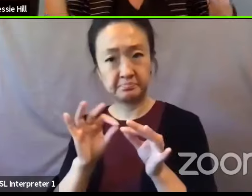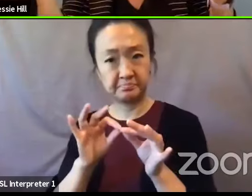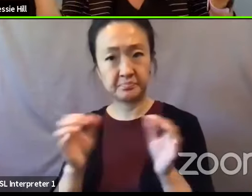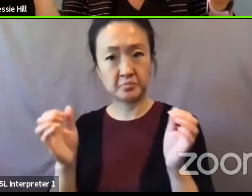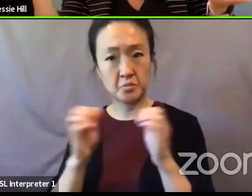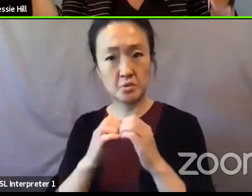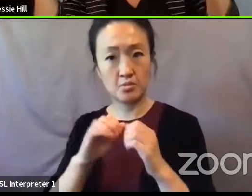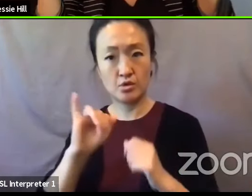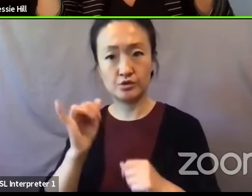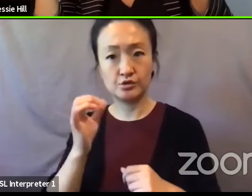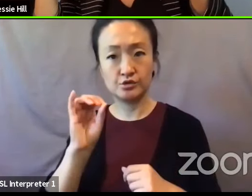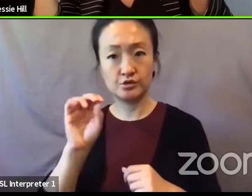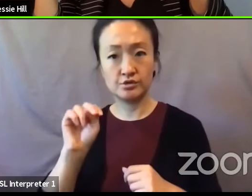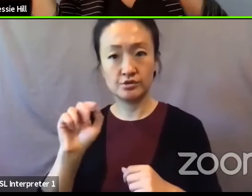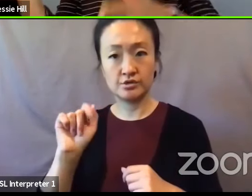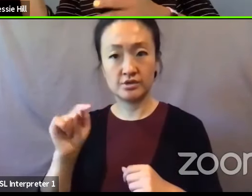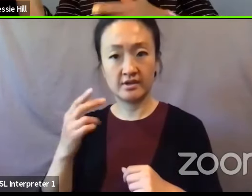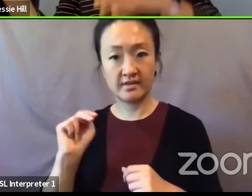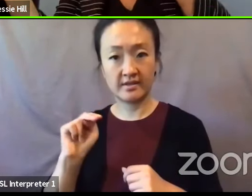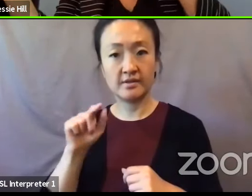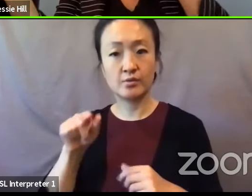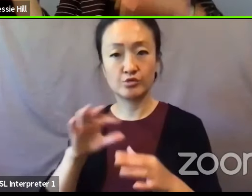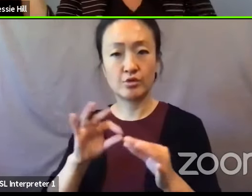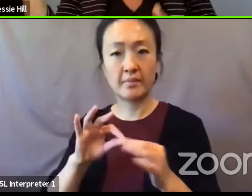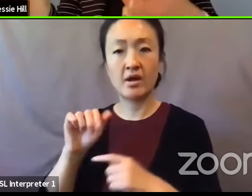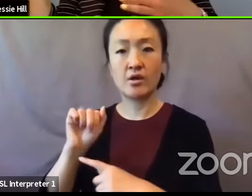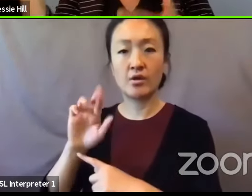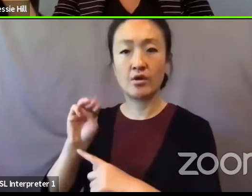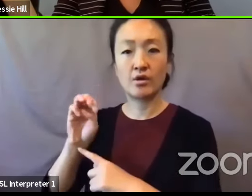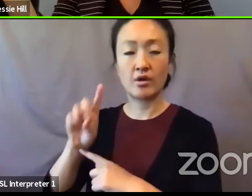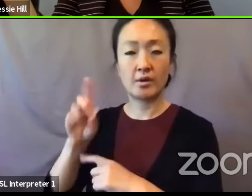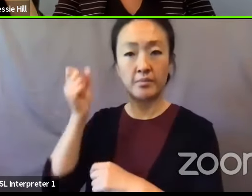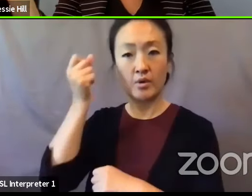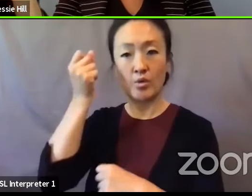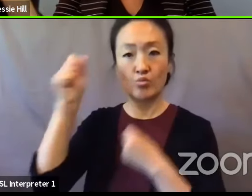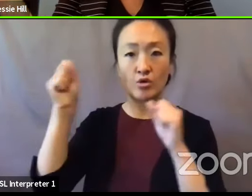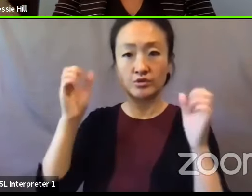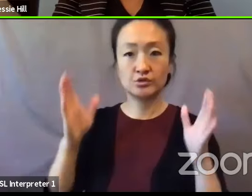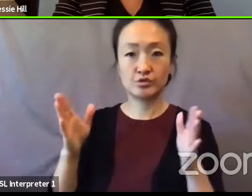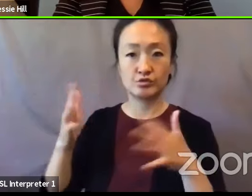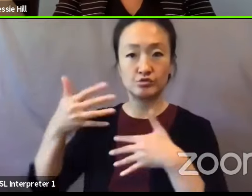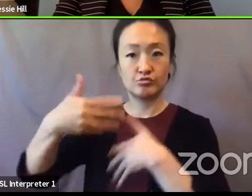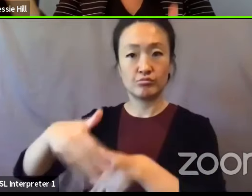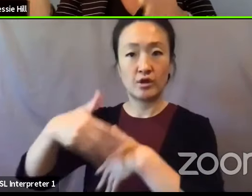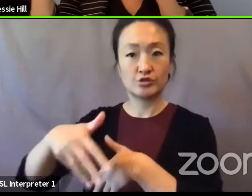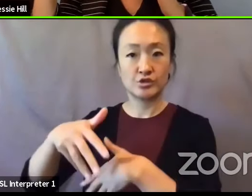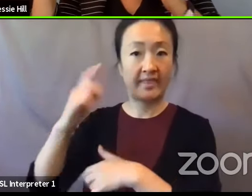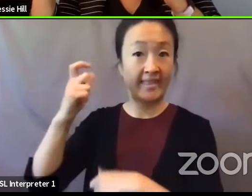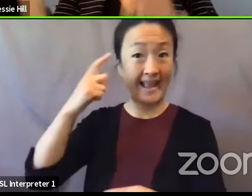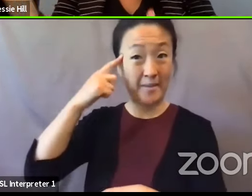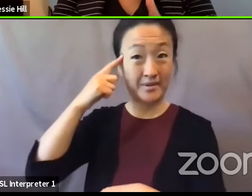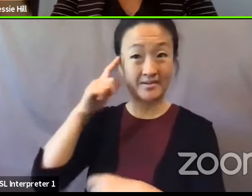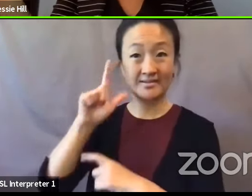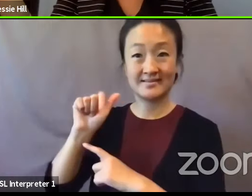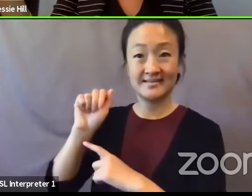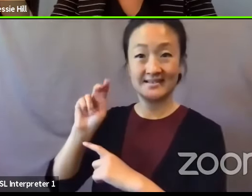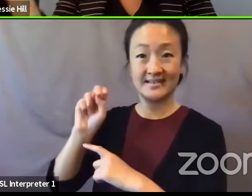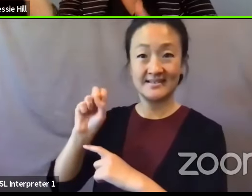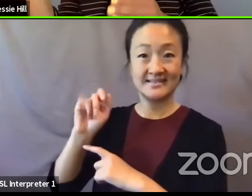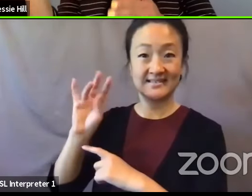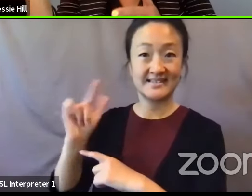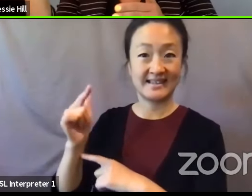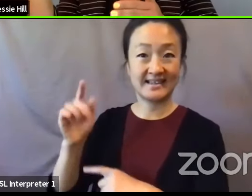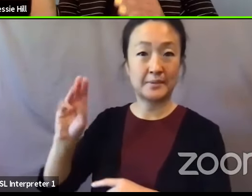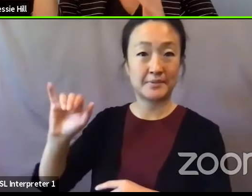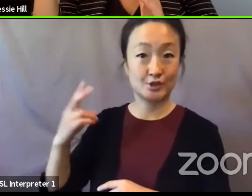when you observe the armed protesters who marched on the Capitol in Lansing, Michigan, right? The white